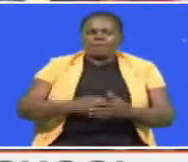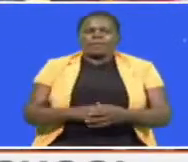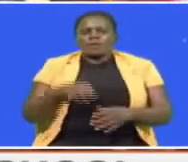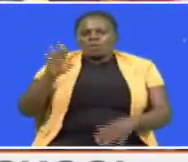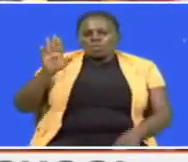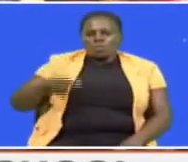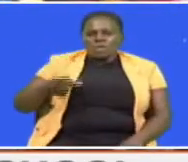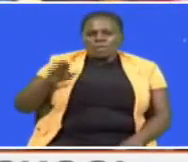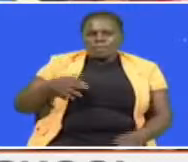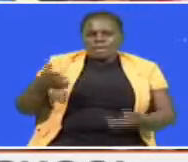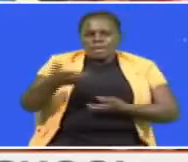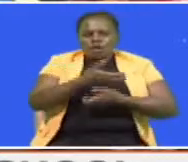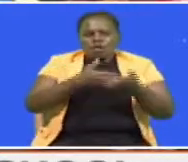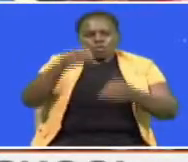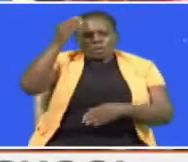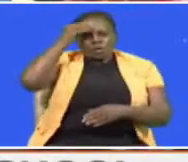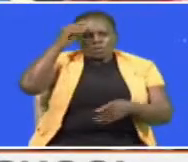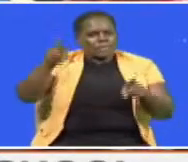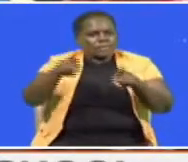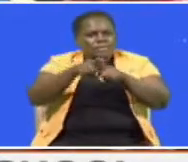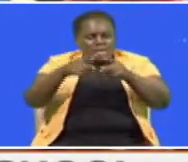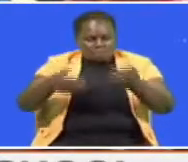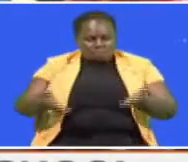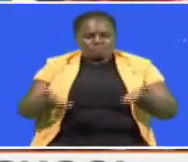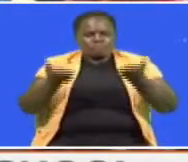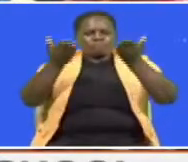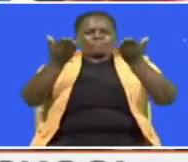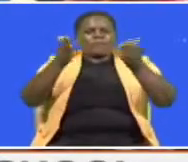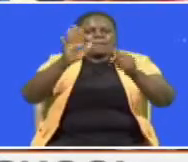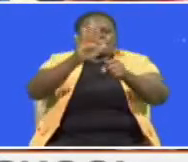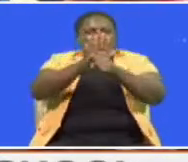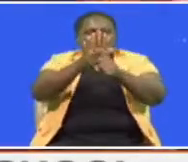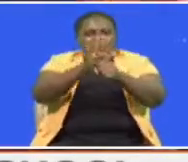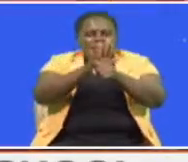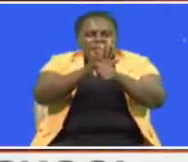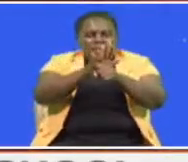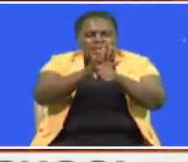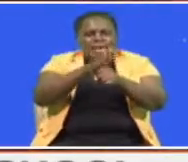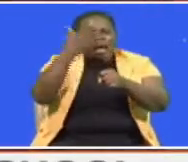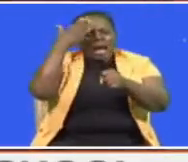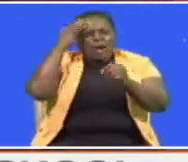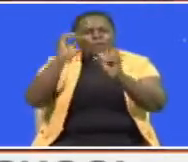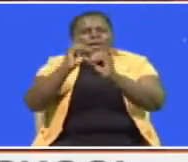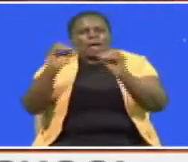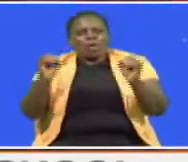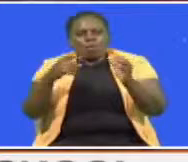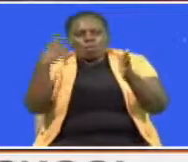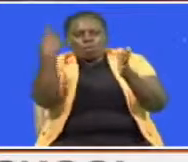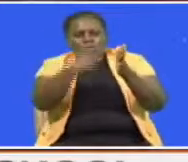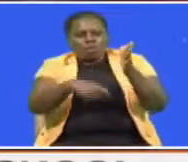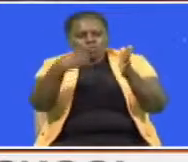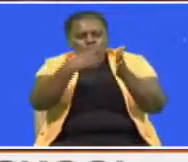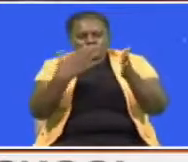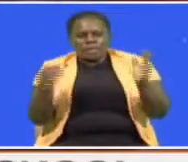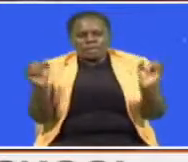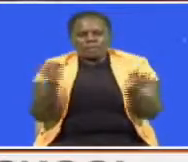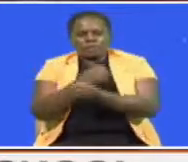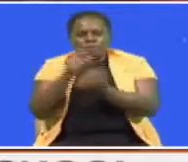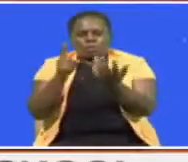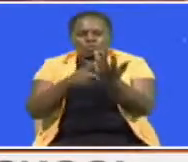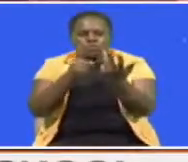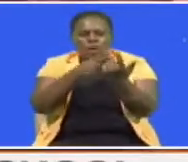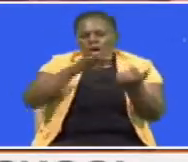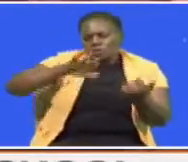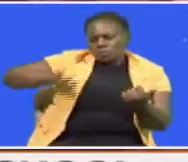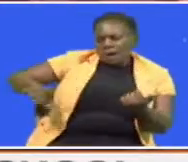The women's economic knowledge has also improved. Most of them did not know item prices, could not count the